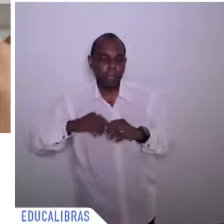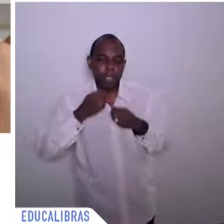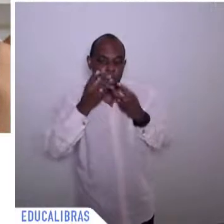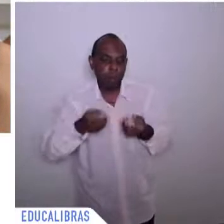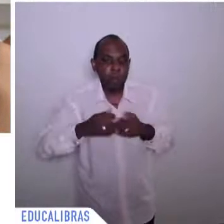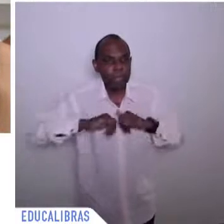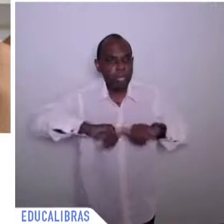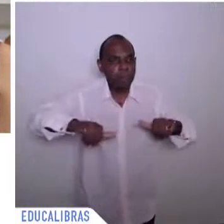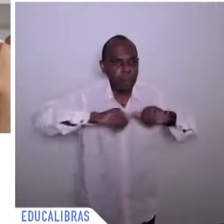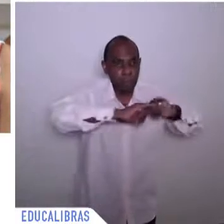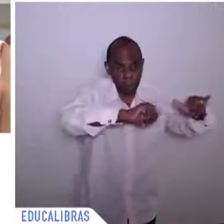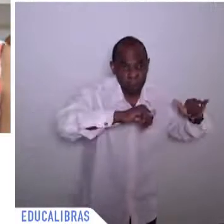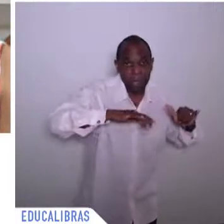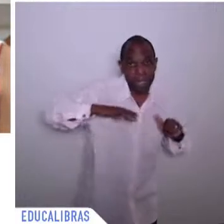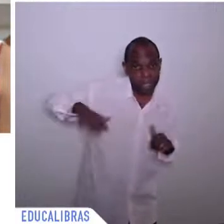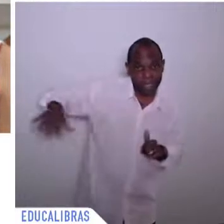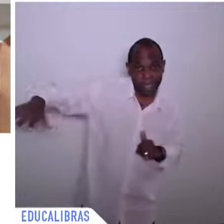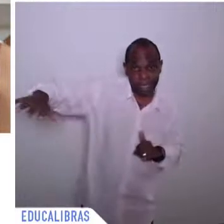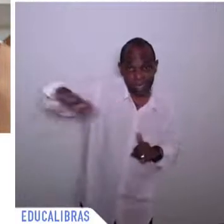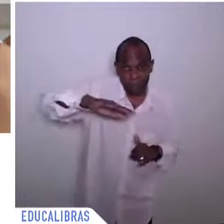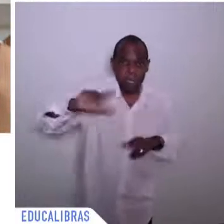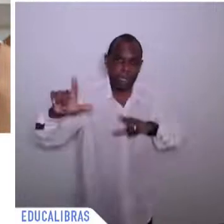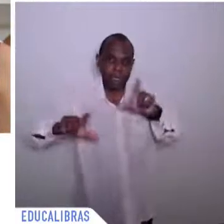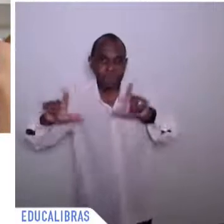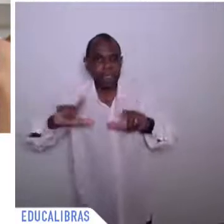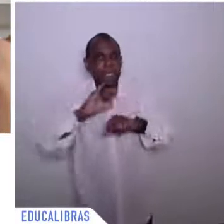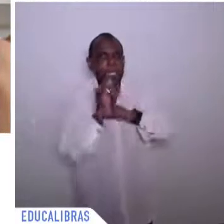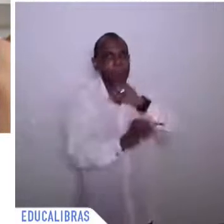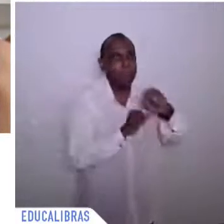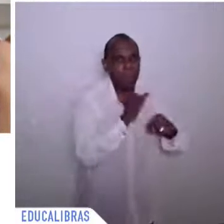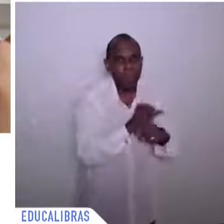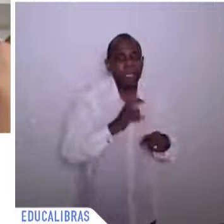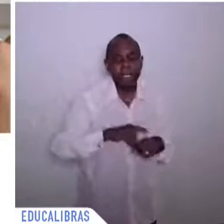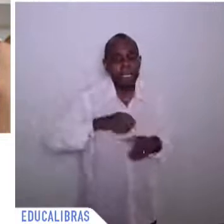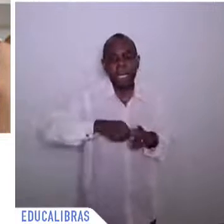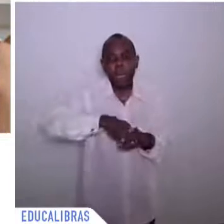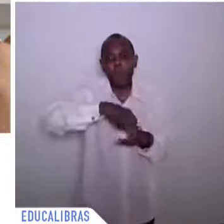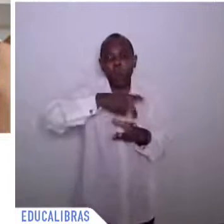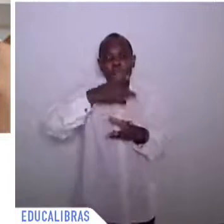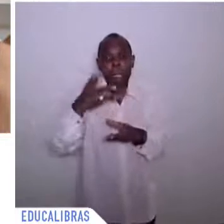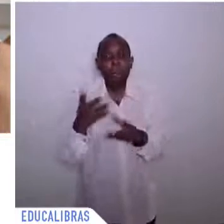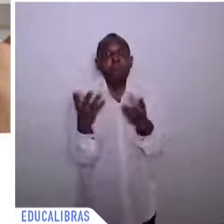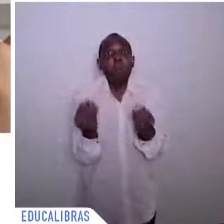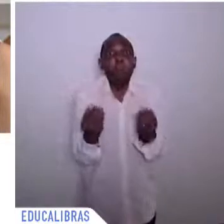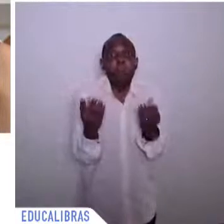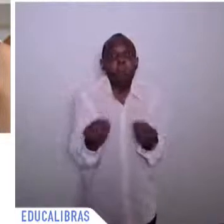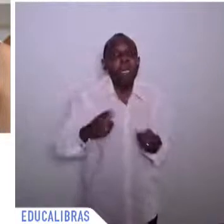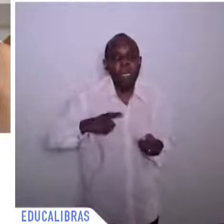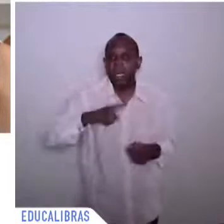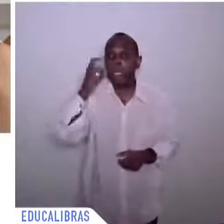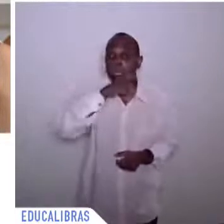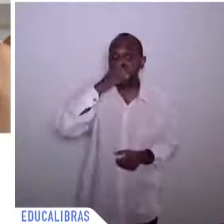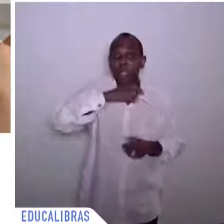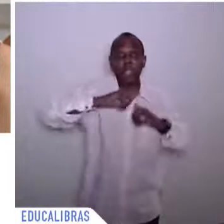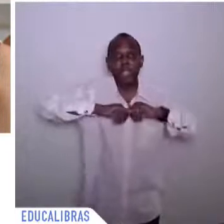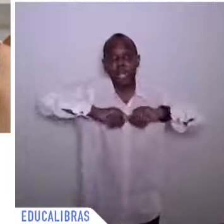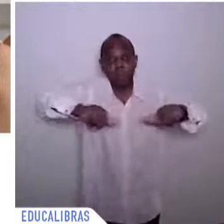current information system is the fact that there is no trust. A lot of people, be it for